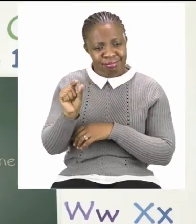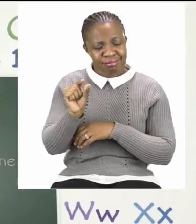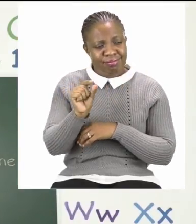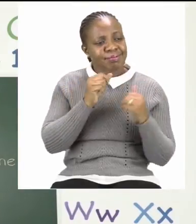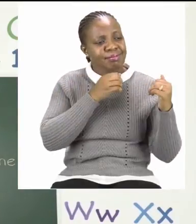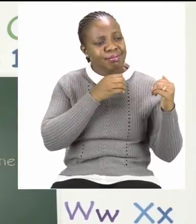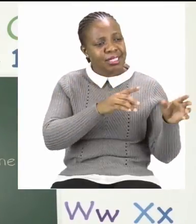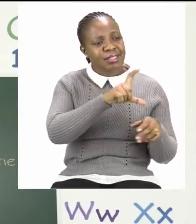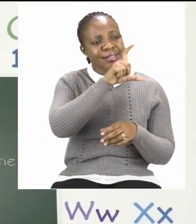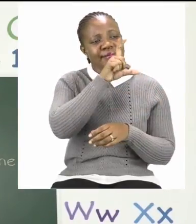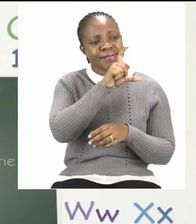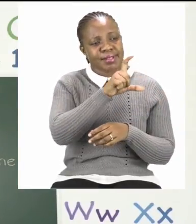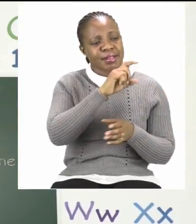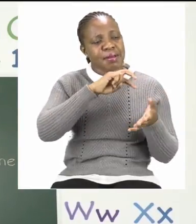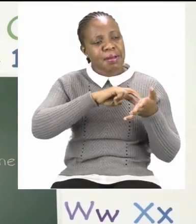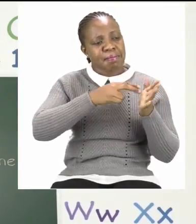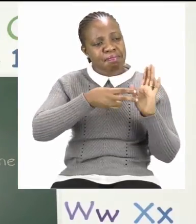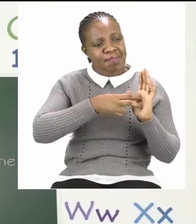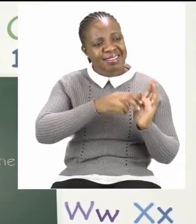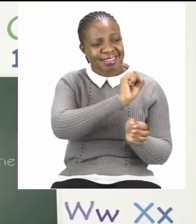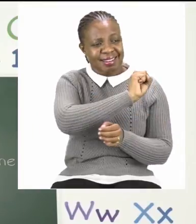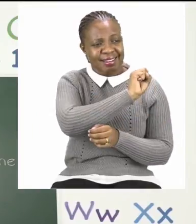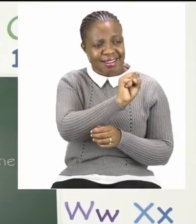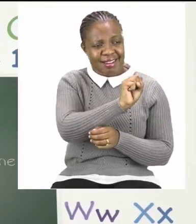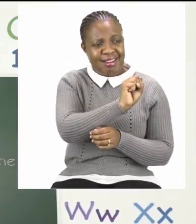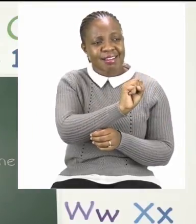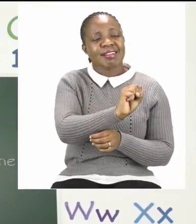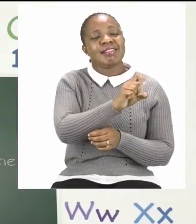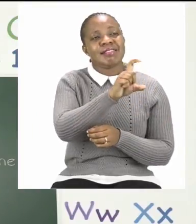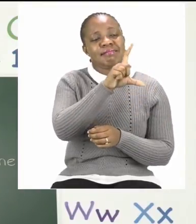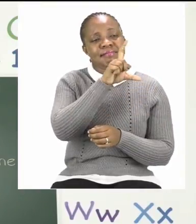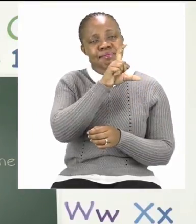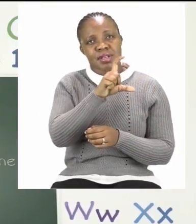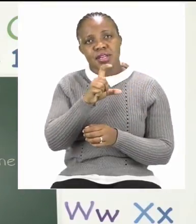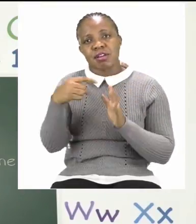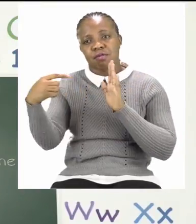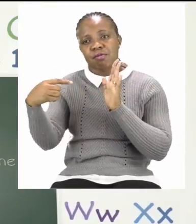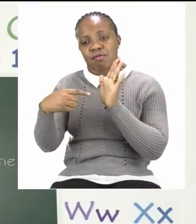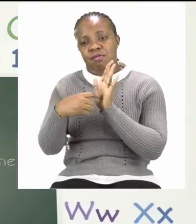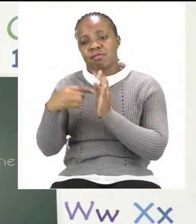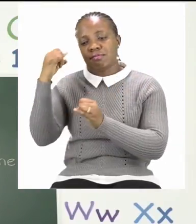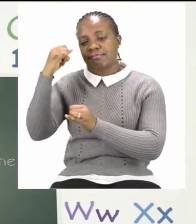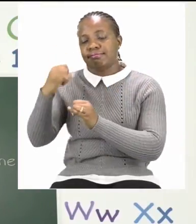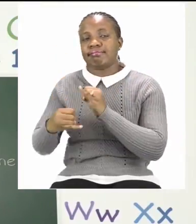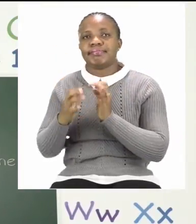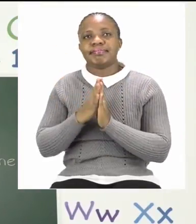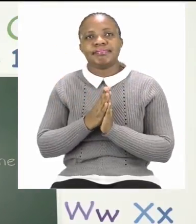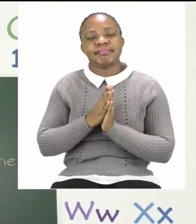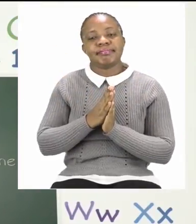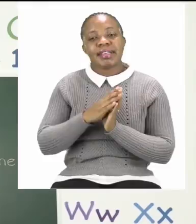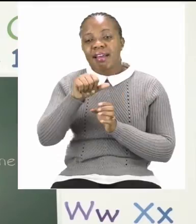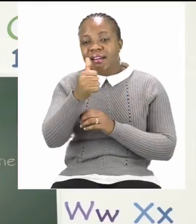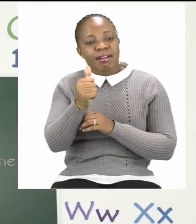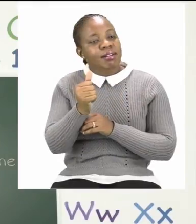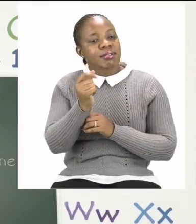and your full stop at the end. So I am going to leave you to do this exercise by